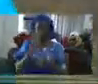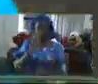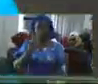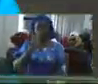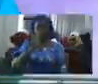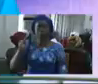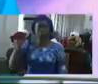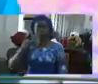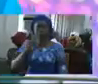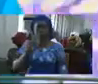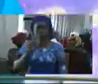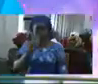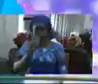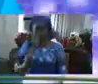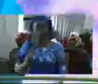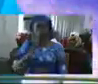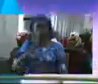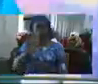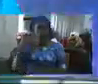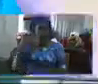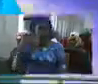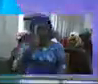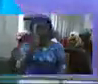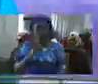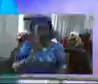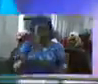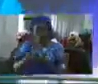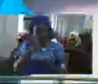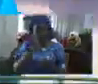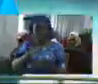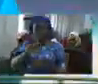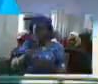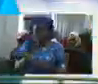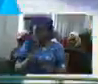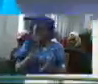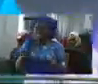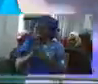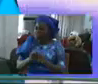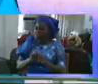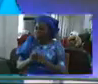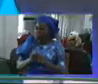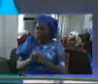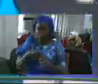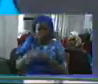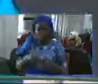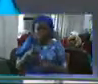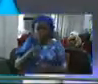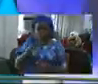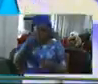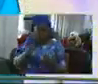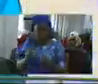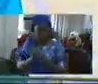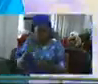When your boss asks you to do something, and you do it, even though you do not agree with him, it is